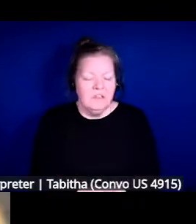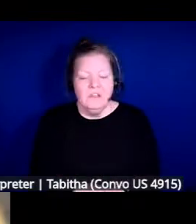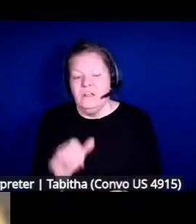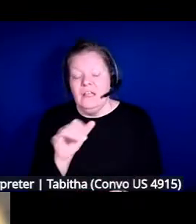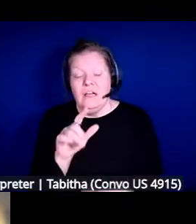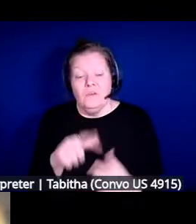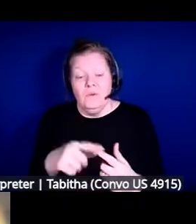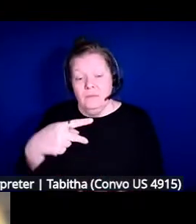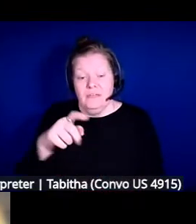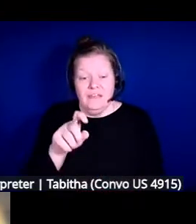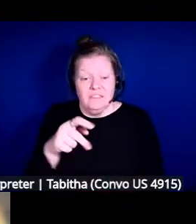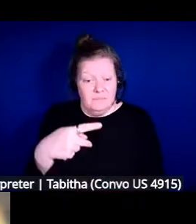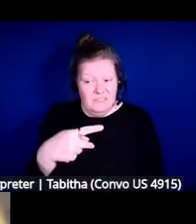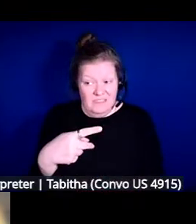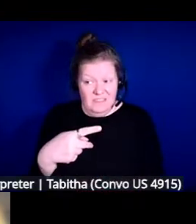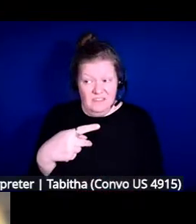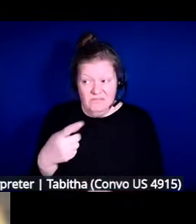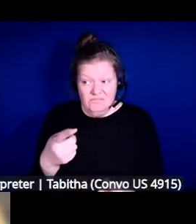when PXP rolls around,